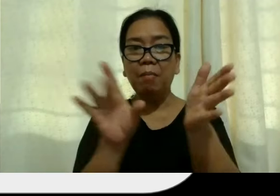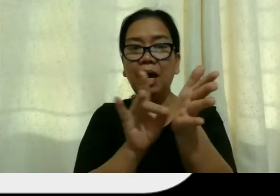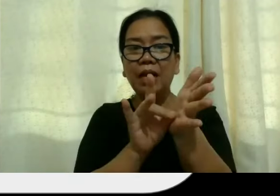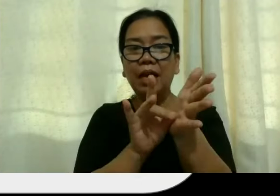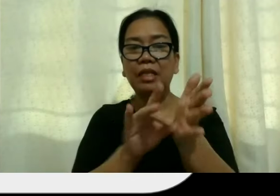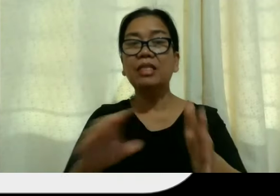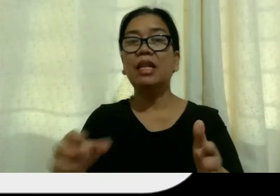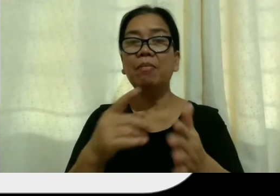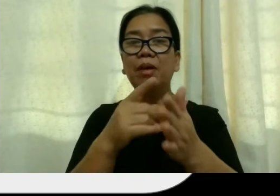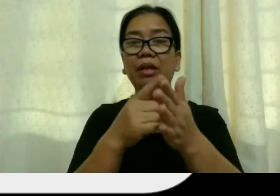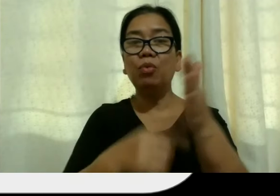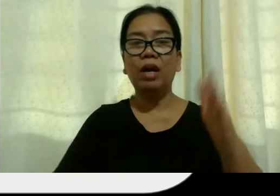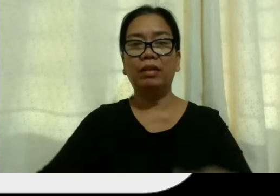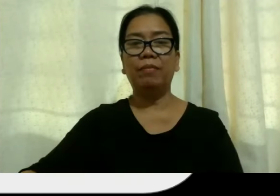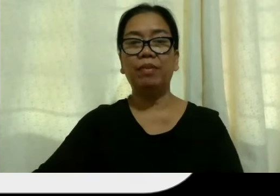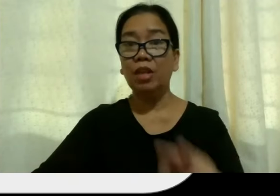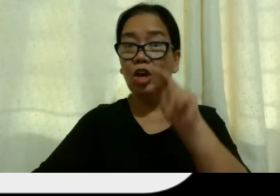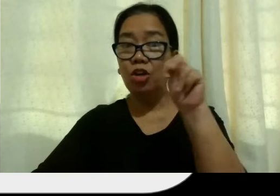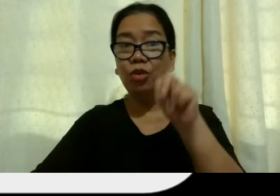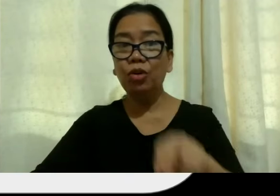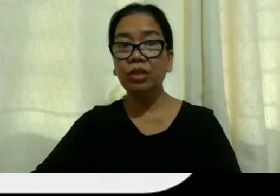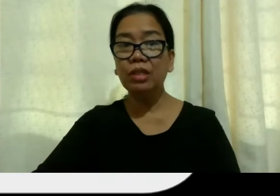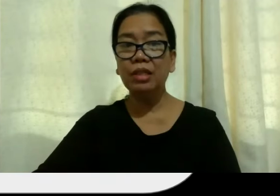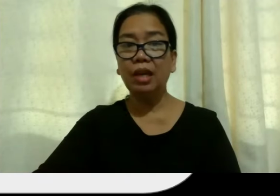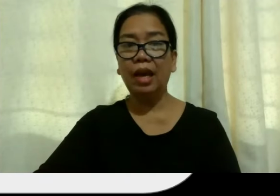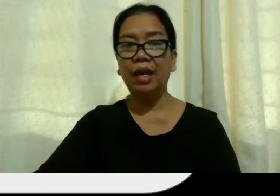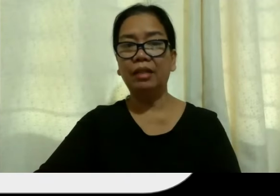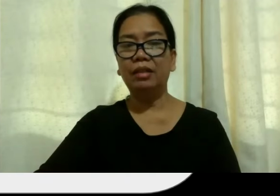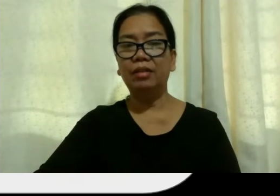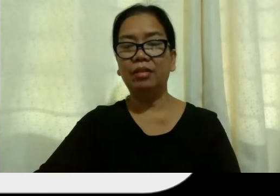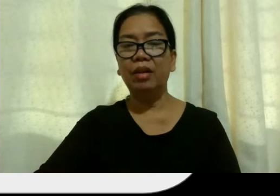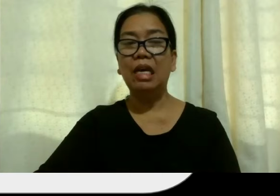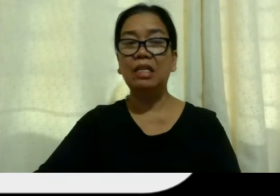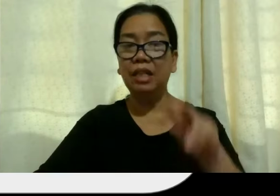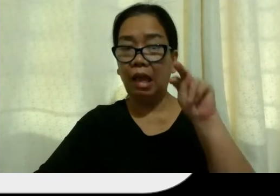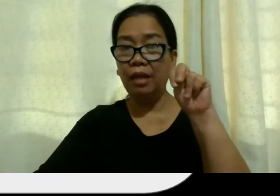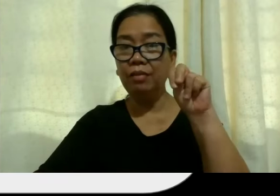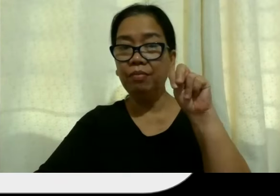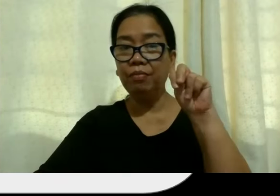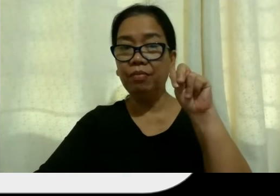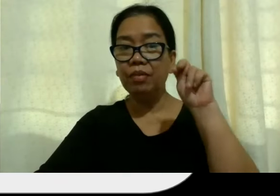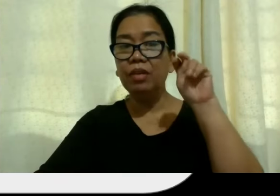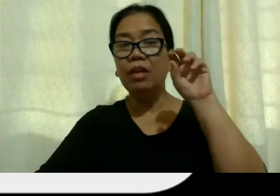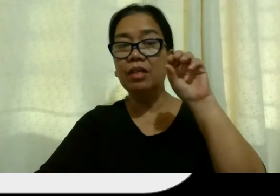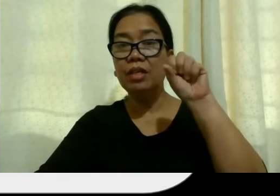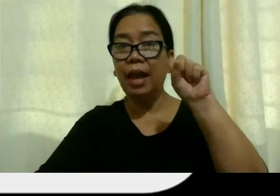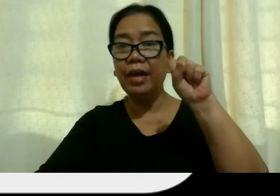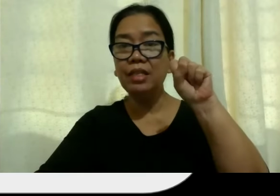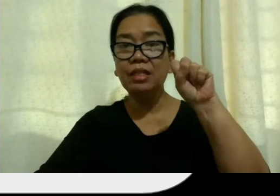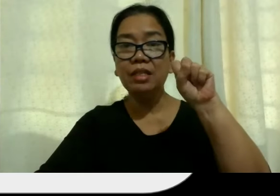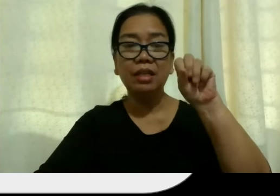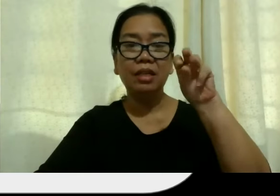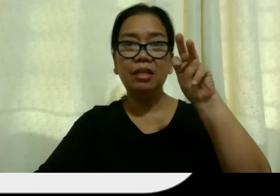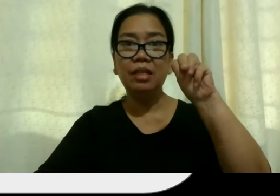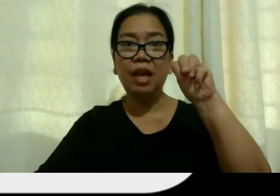bar magnet is labeled what? North end. Is it N? Is it